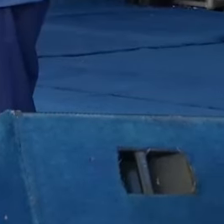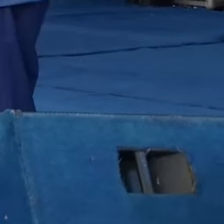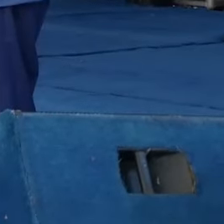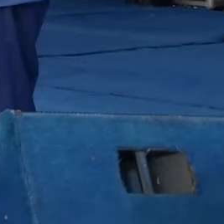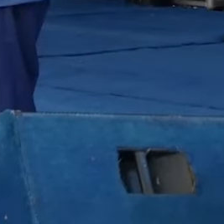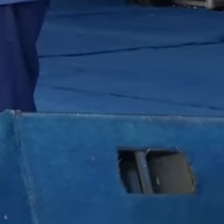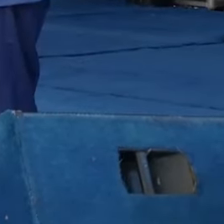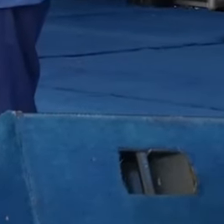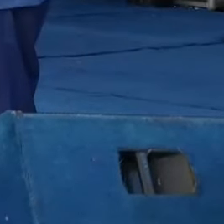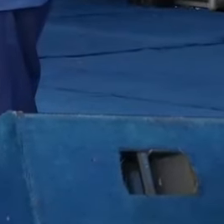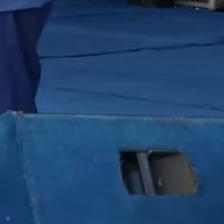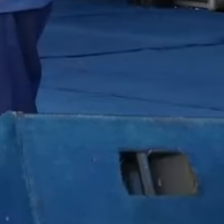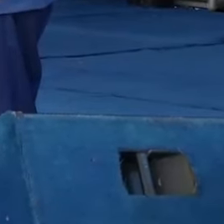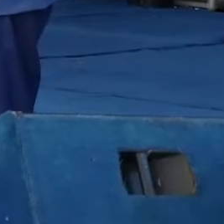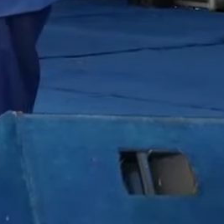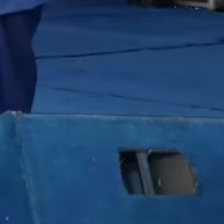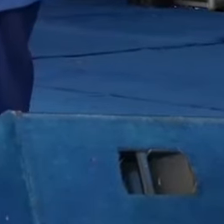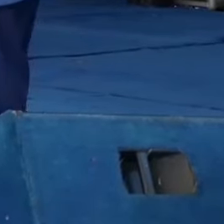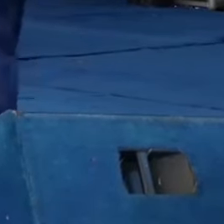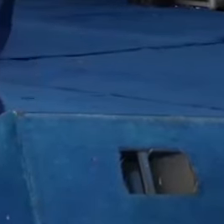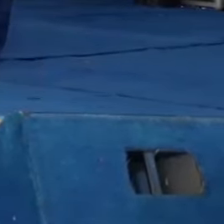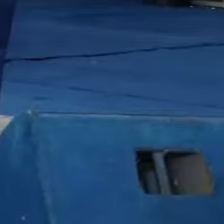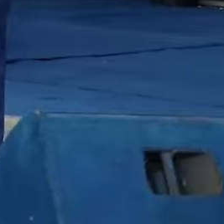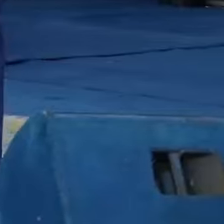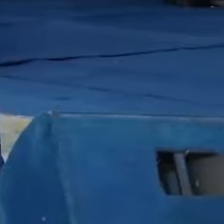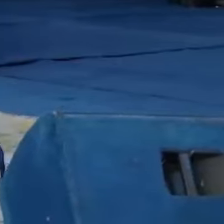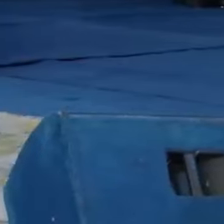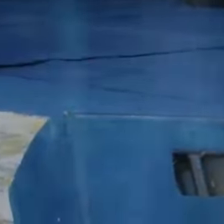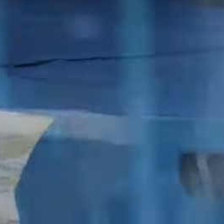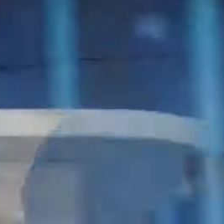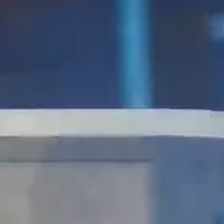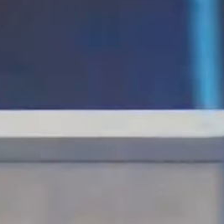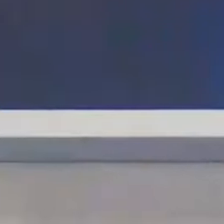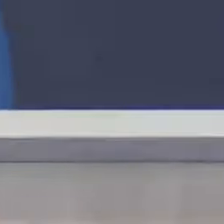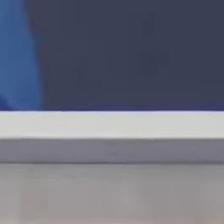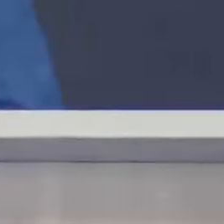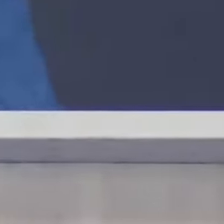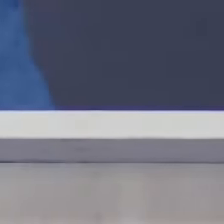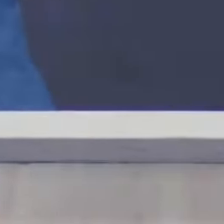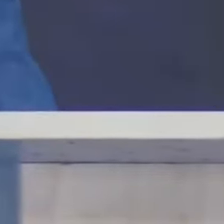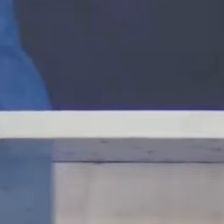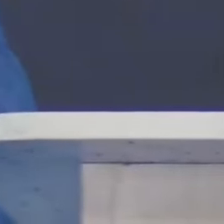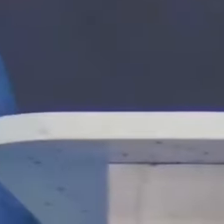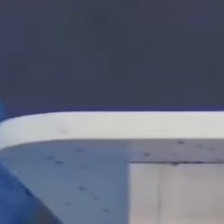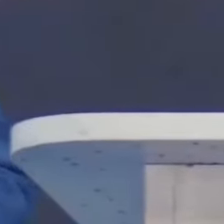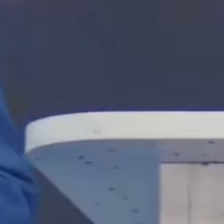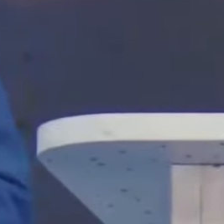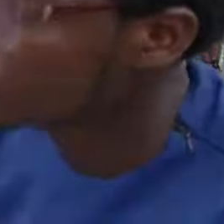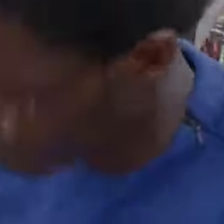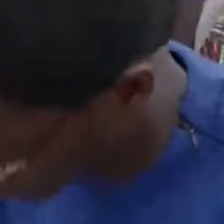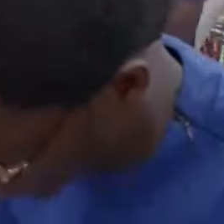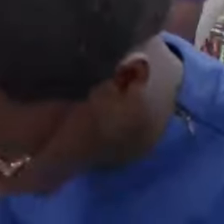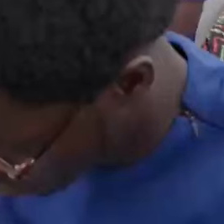network only with men of good goals. Network, you cannot do it all